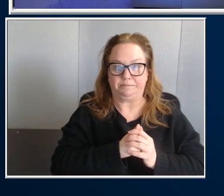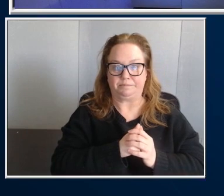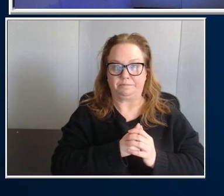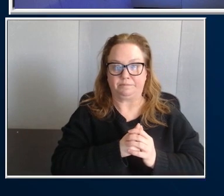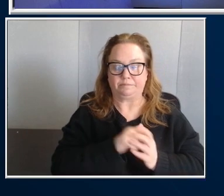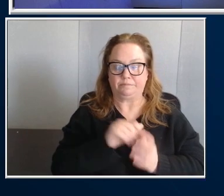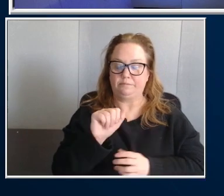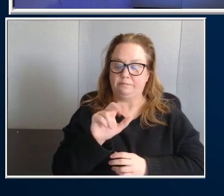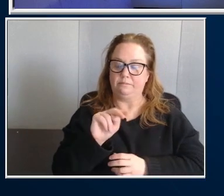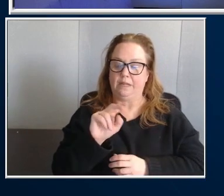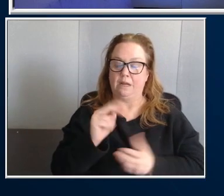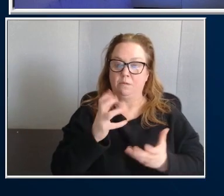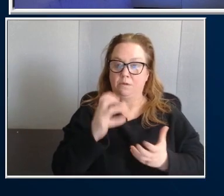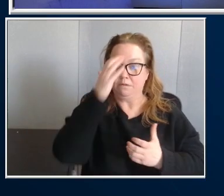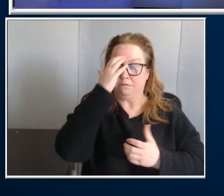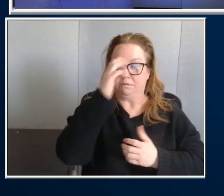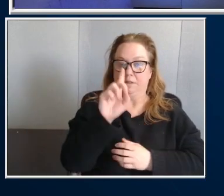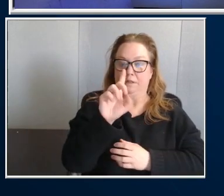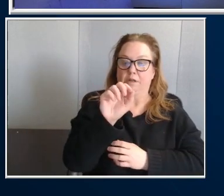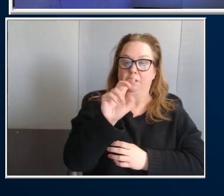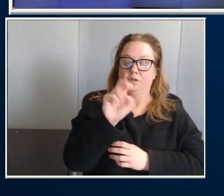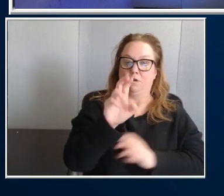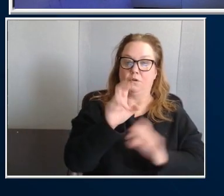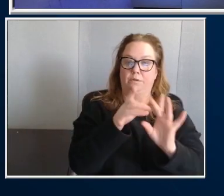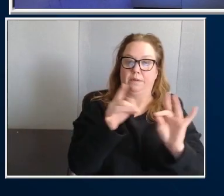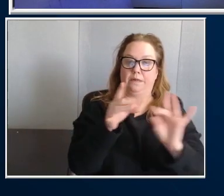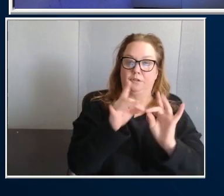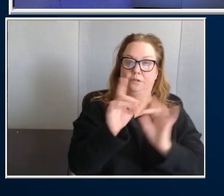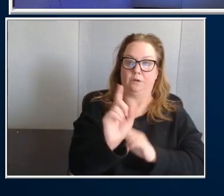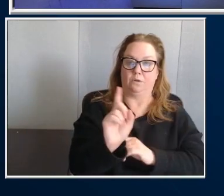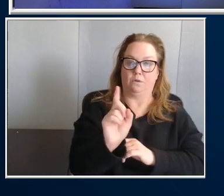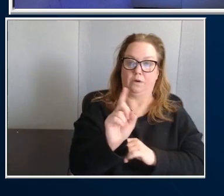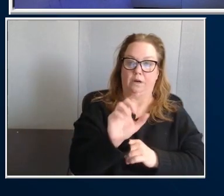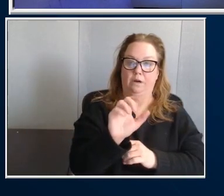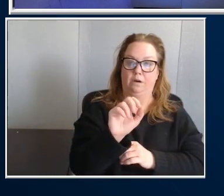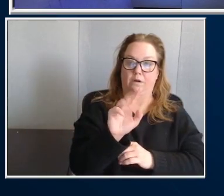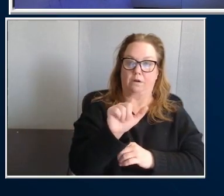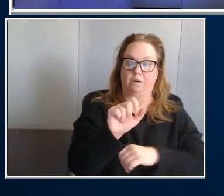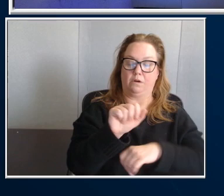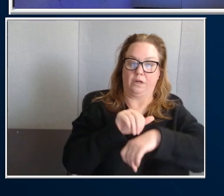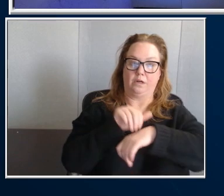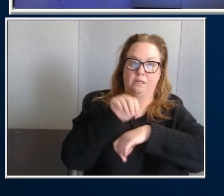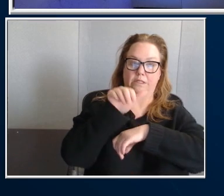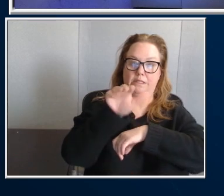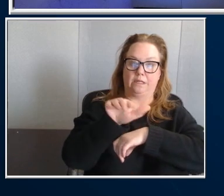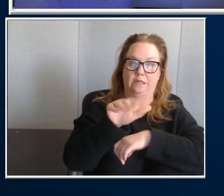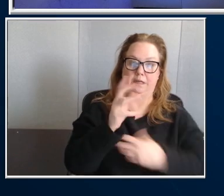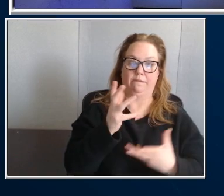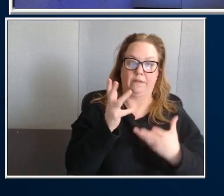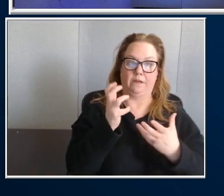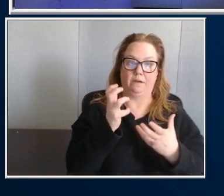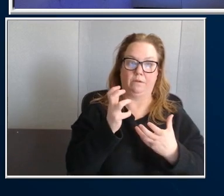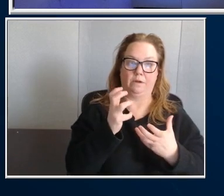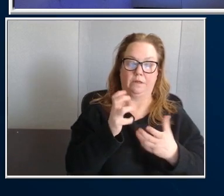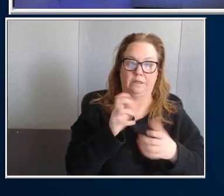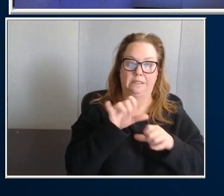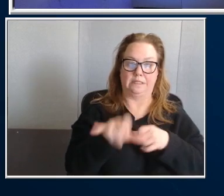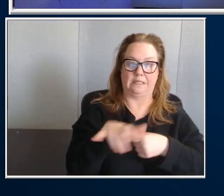Anne wants to know, can a donor stipulate where an organ goes if they want it to stay